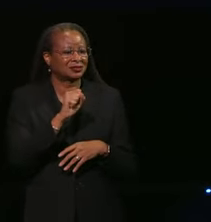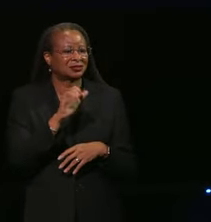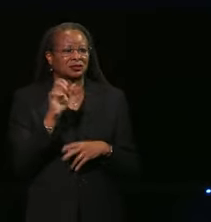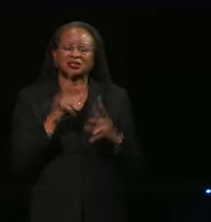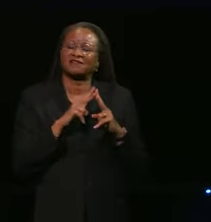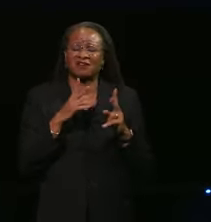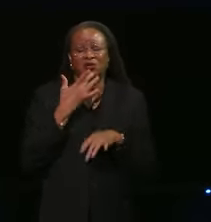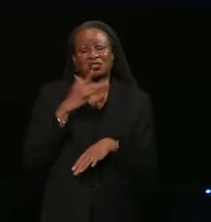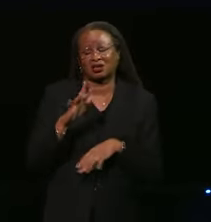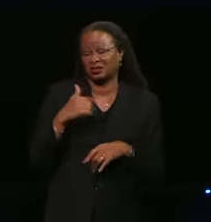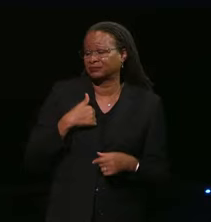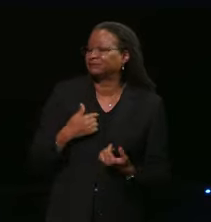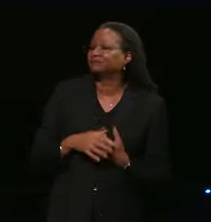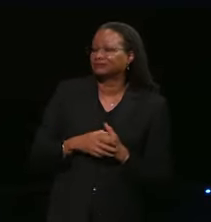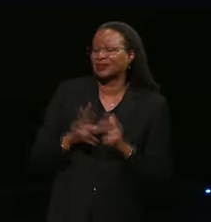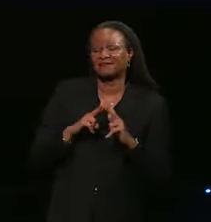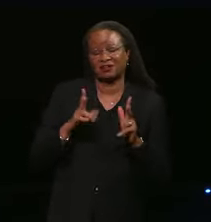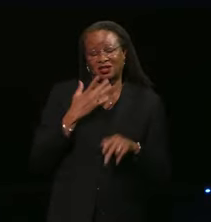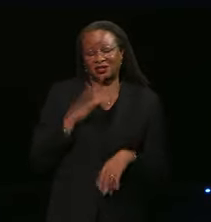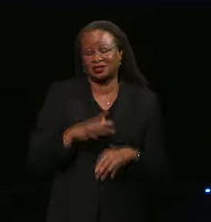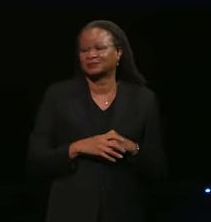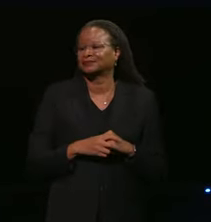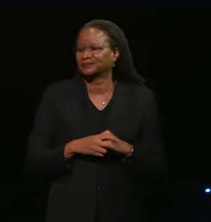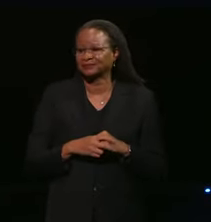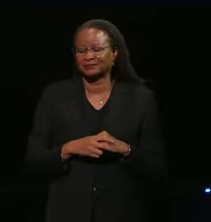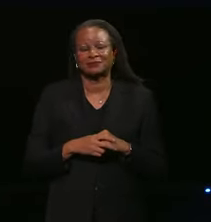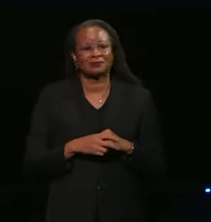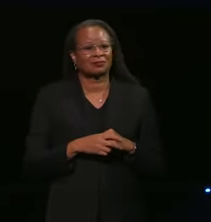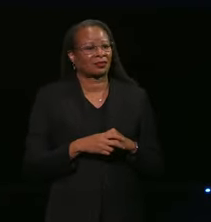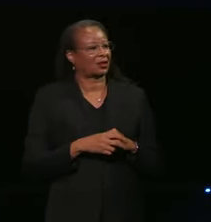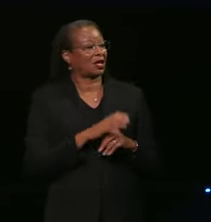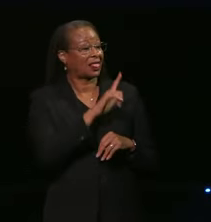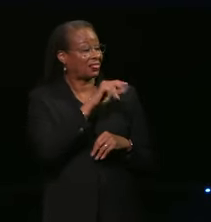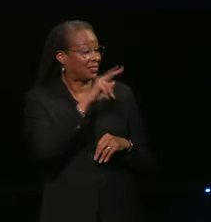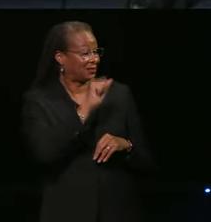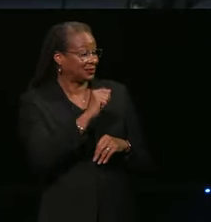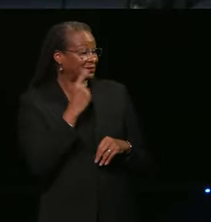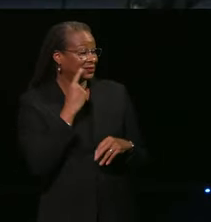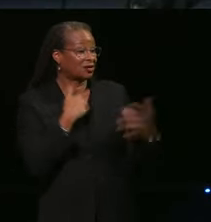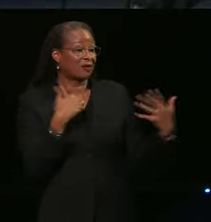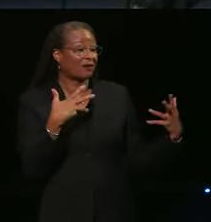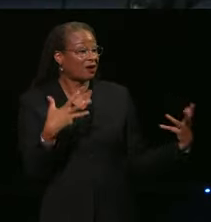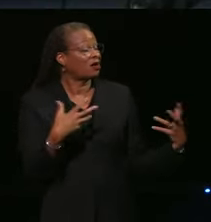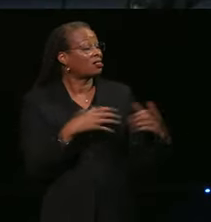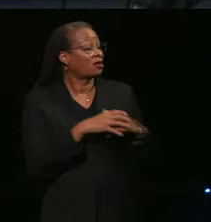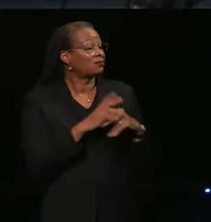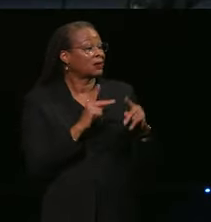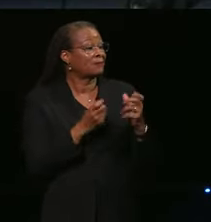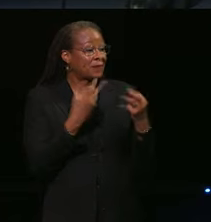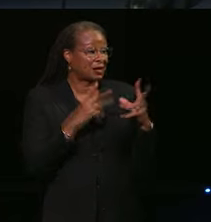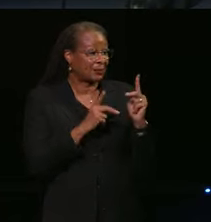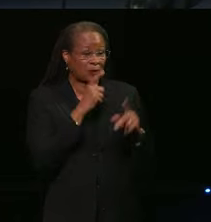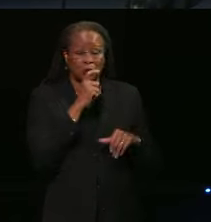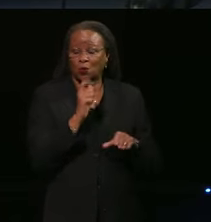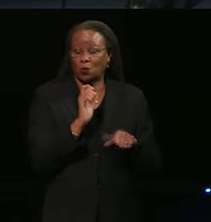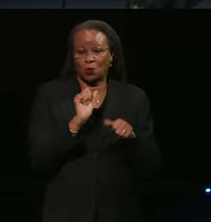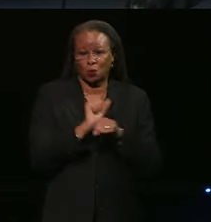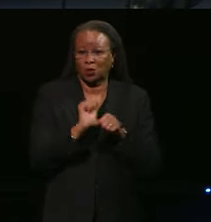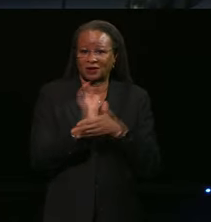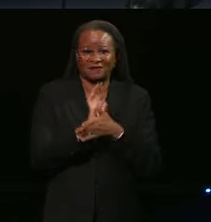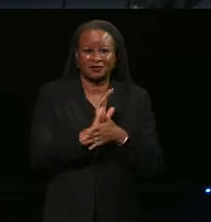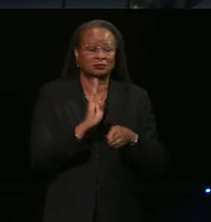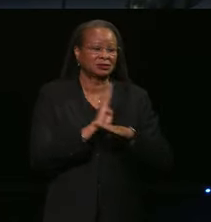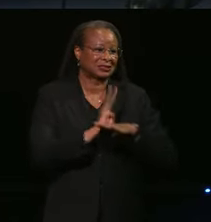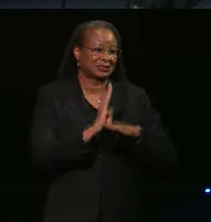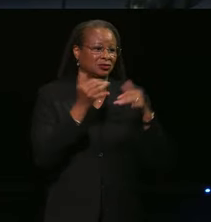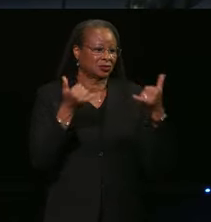was very lucky, really lucky. Yeah, you had an amazing team, and I don't know. I know there's a lot of people that don't work in the film business here with us today,